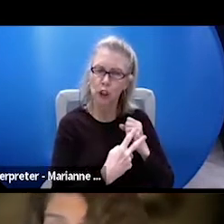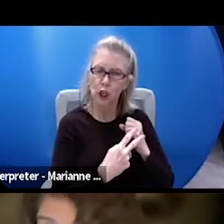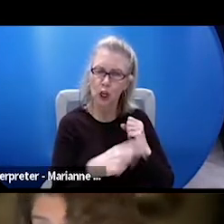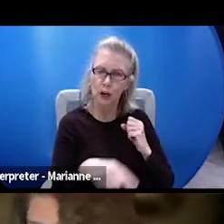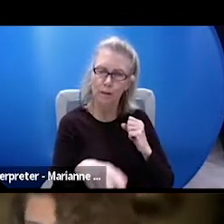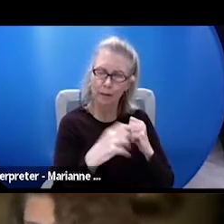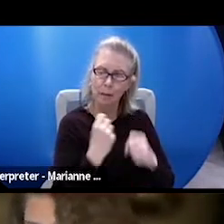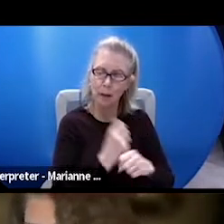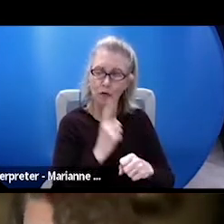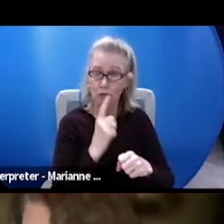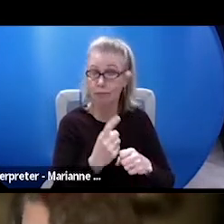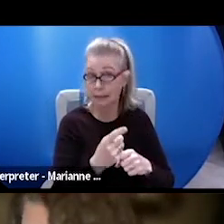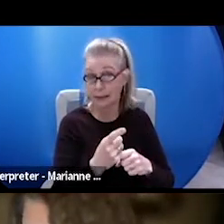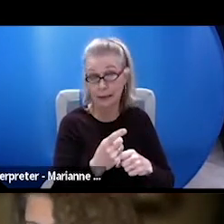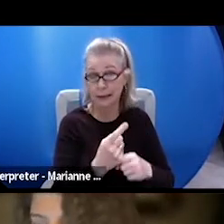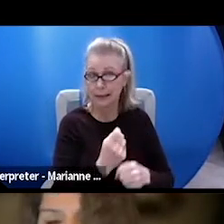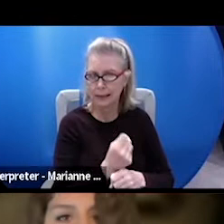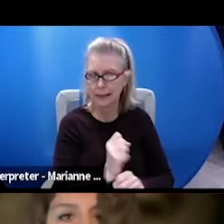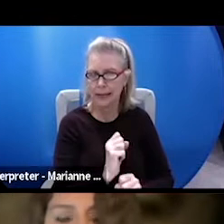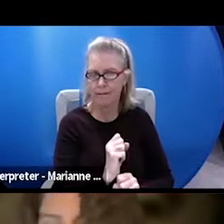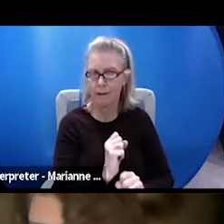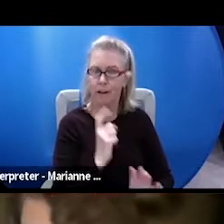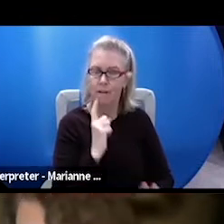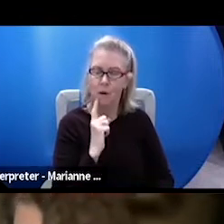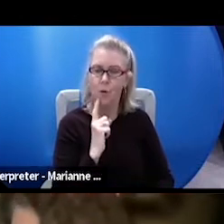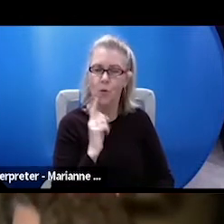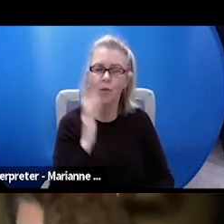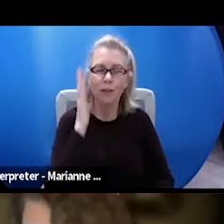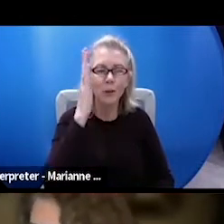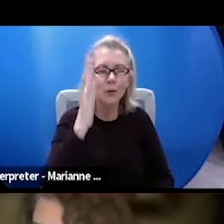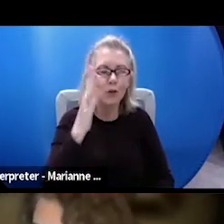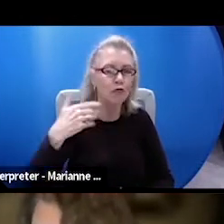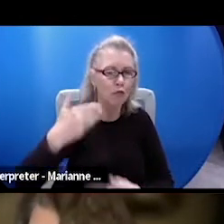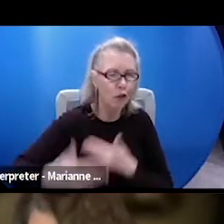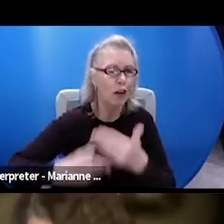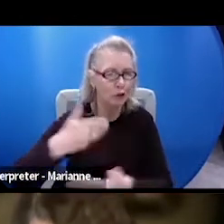it's safe for future generations. We can change to the next slide.